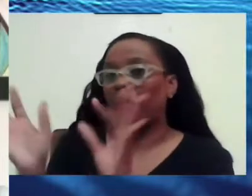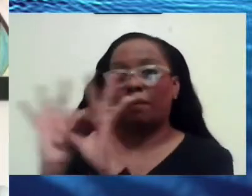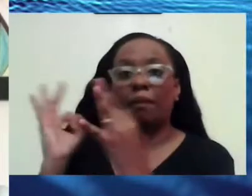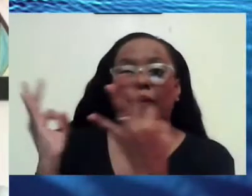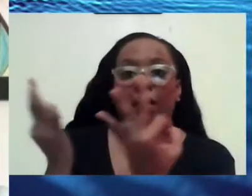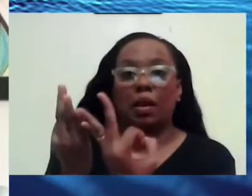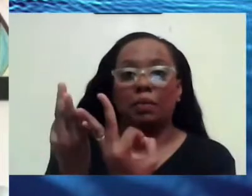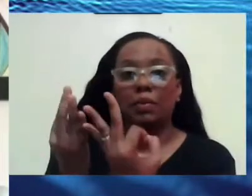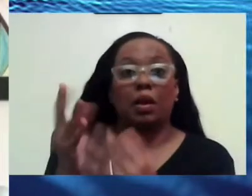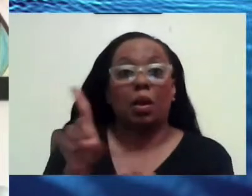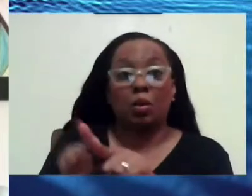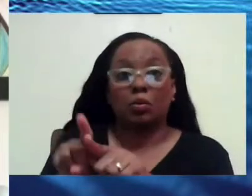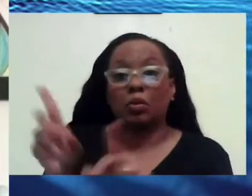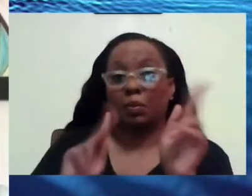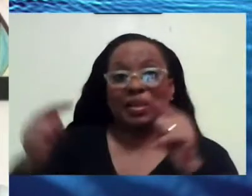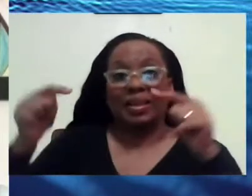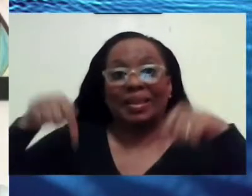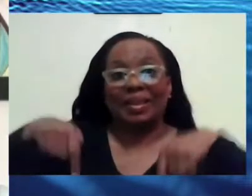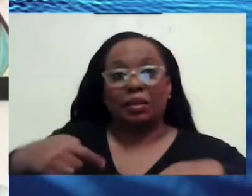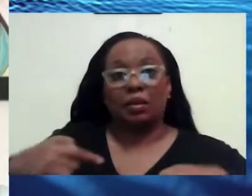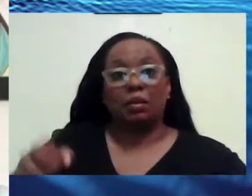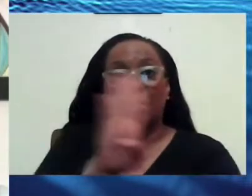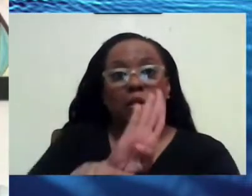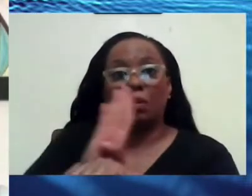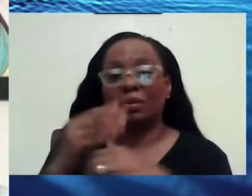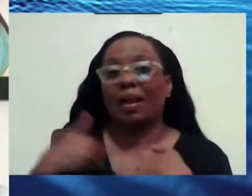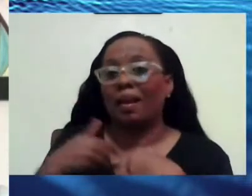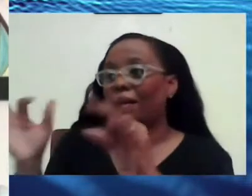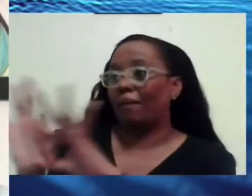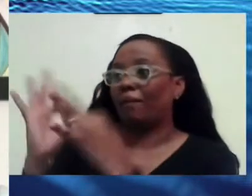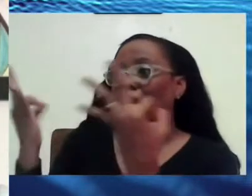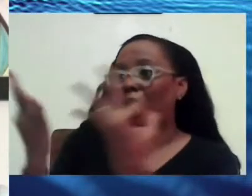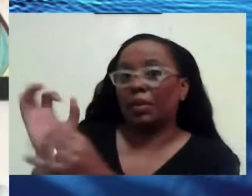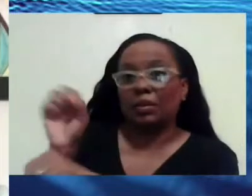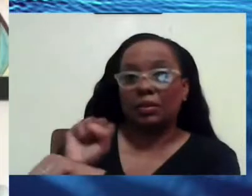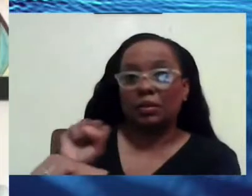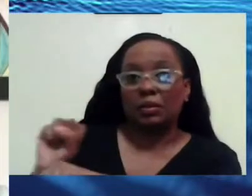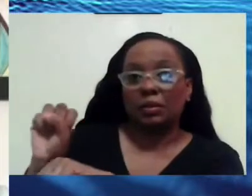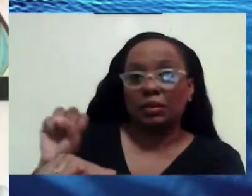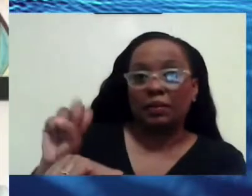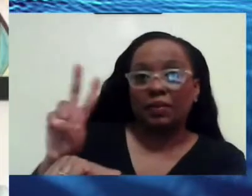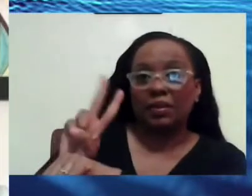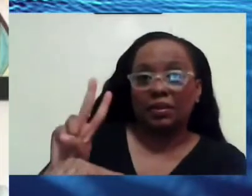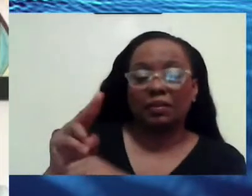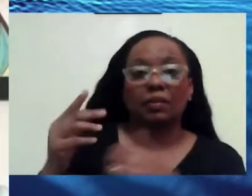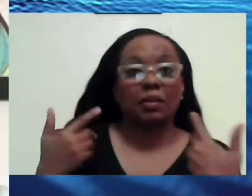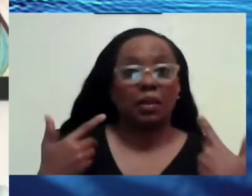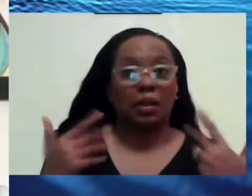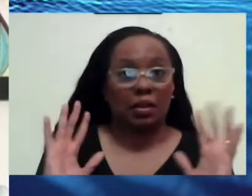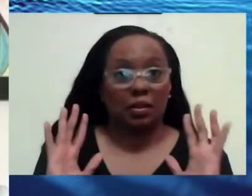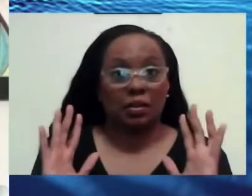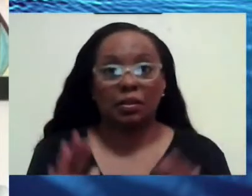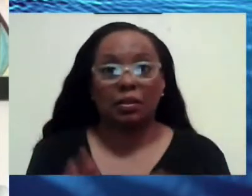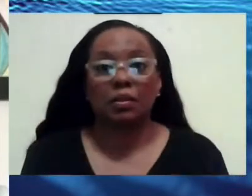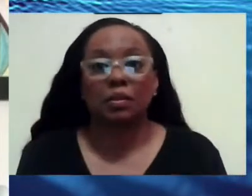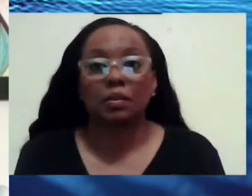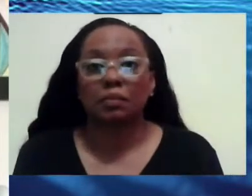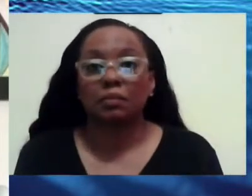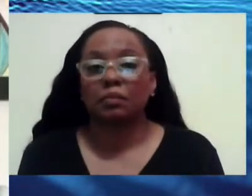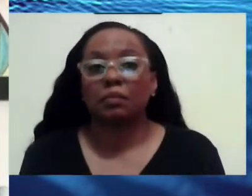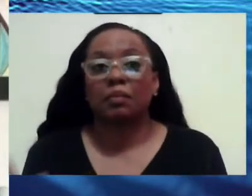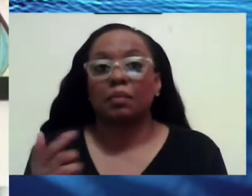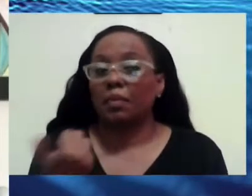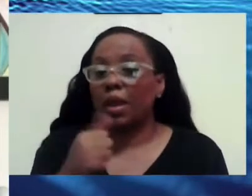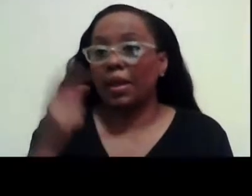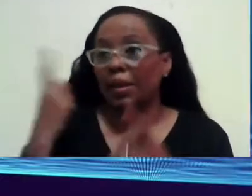as well who have persons affected by this particular experience. Lisa, that's it for me. I'm prepared to, I'm willing to answer any